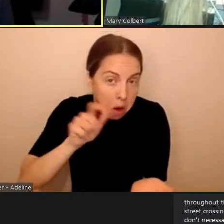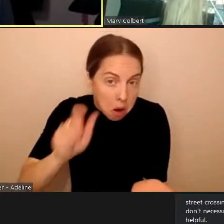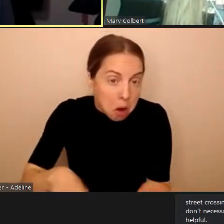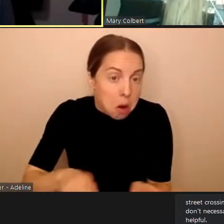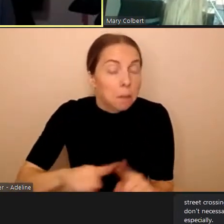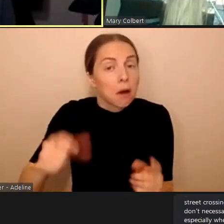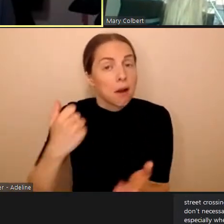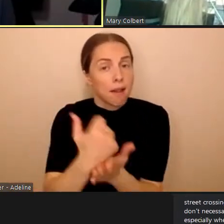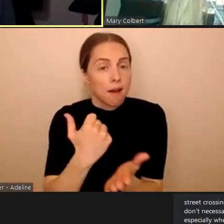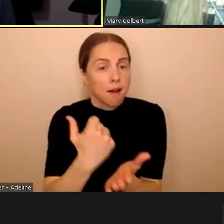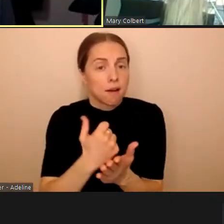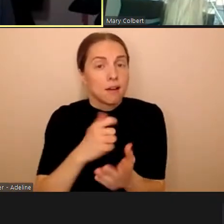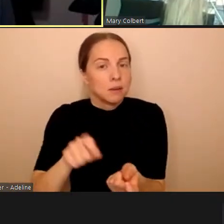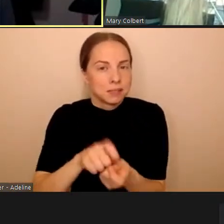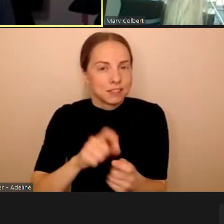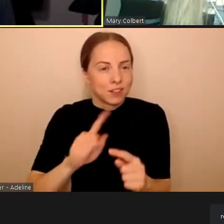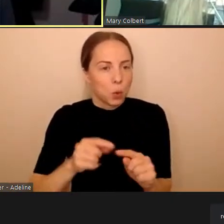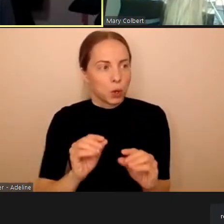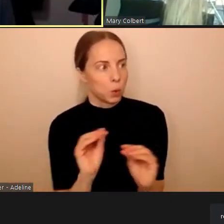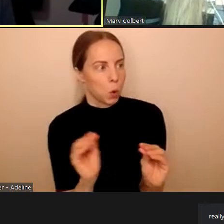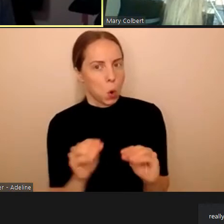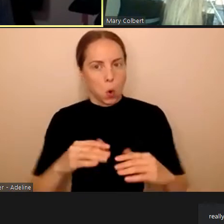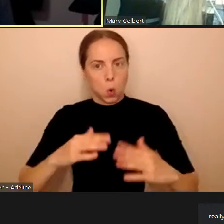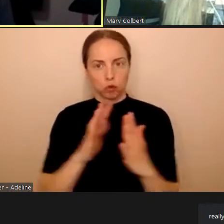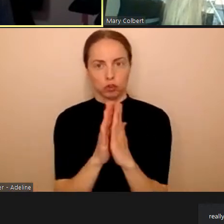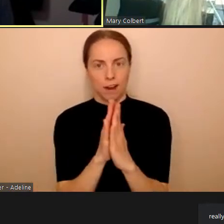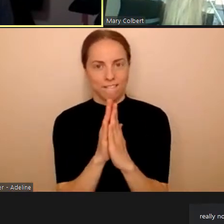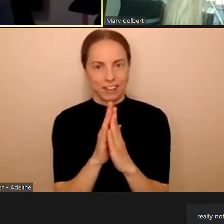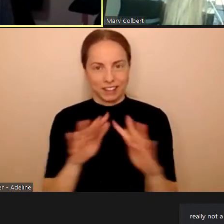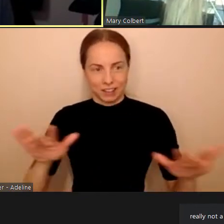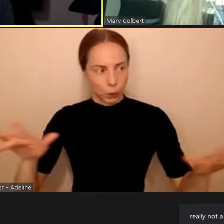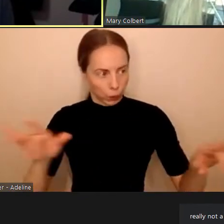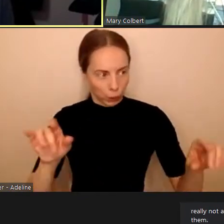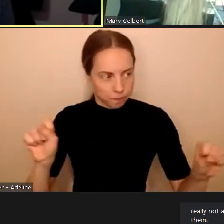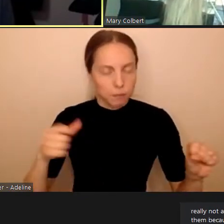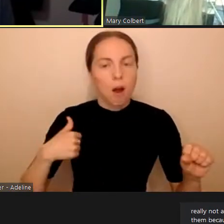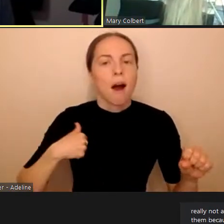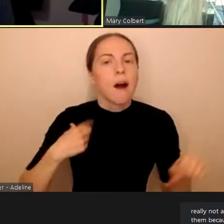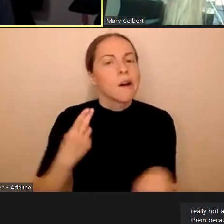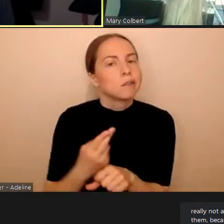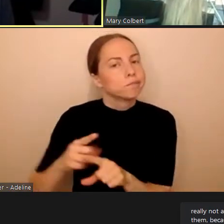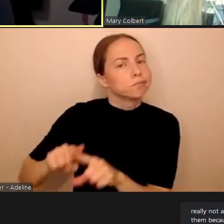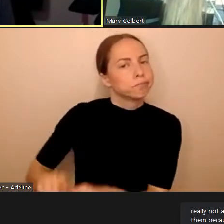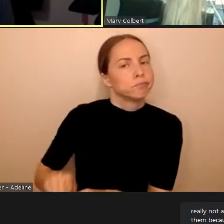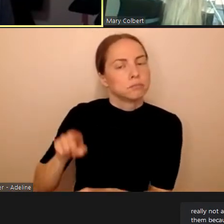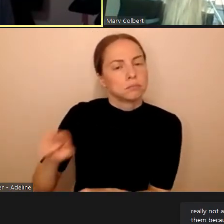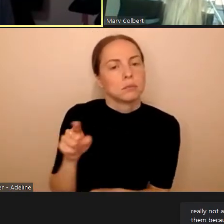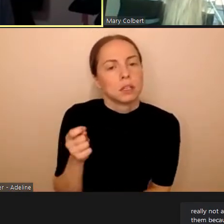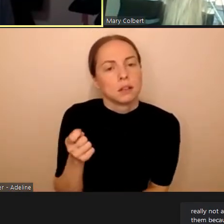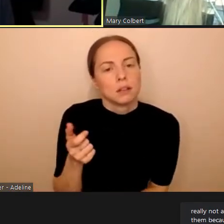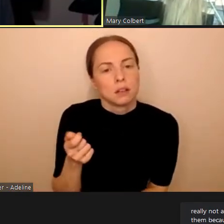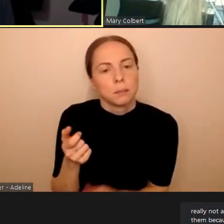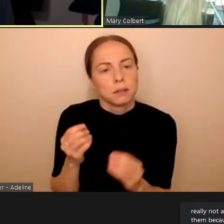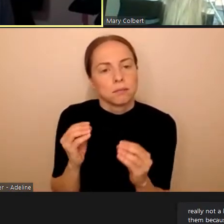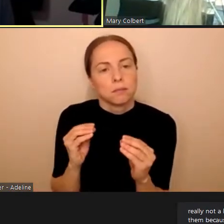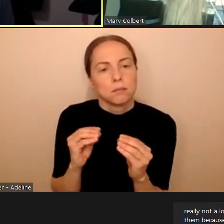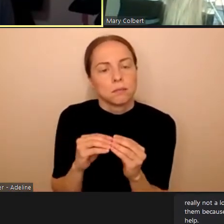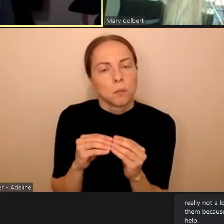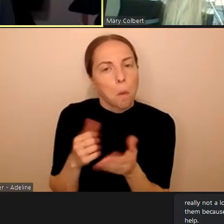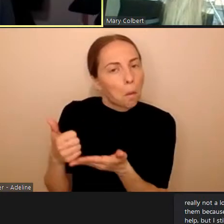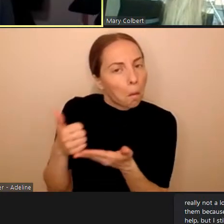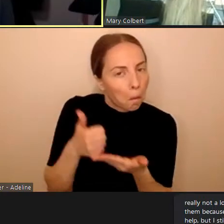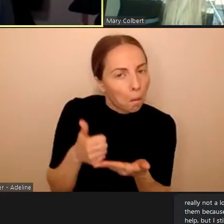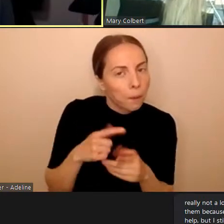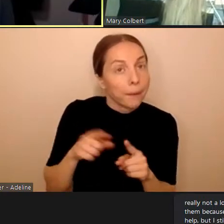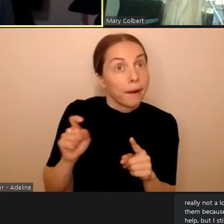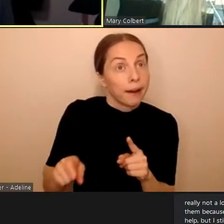helpful, especially when there's really not a lot of traffic around. And I utilize them because they are a little extra added bit of help, but I still have to